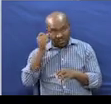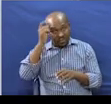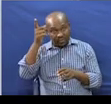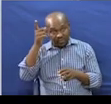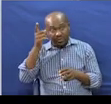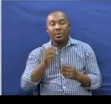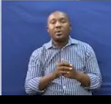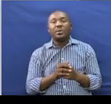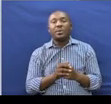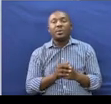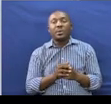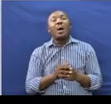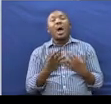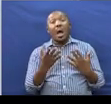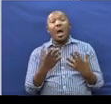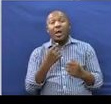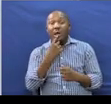Then I said migrations.